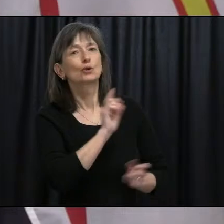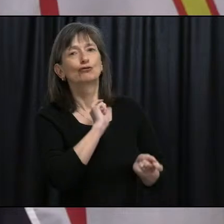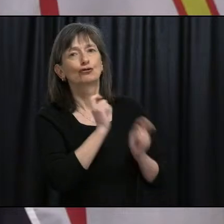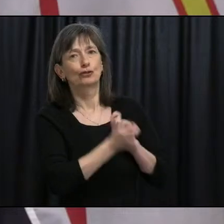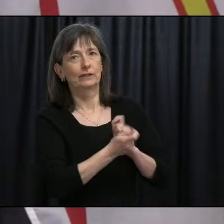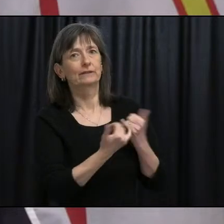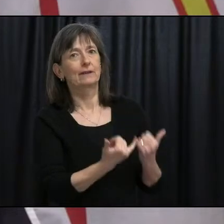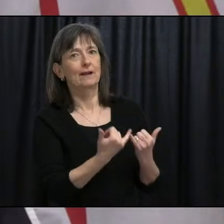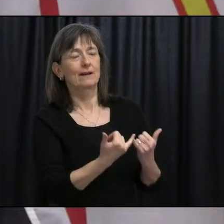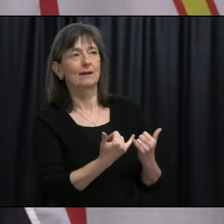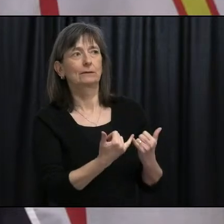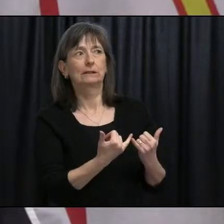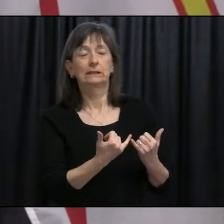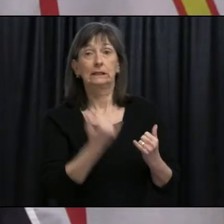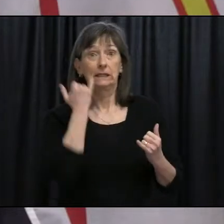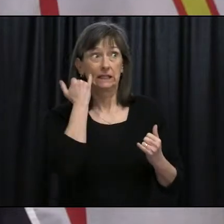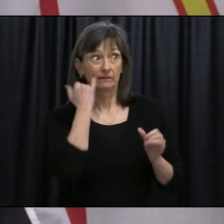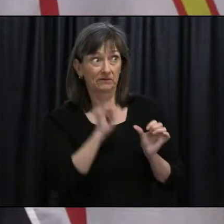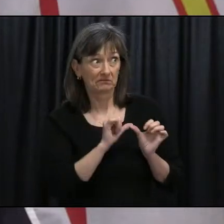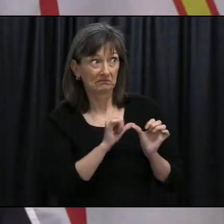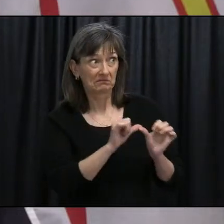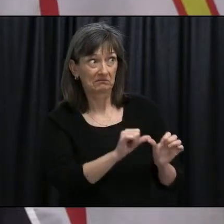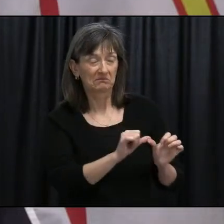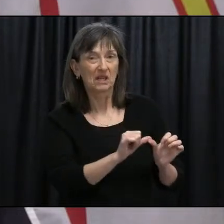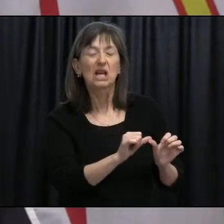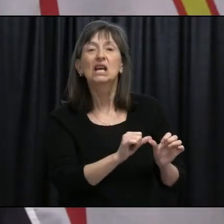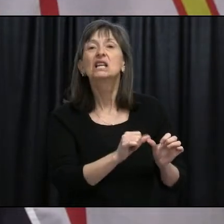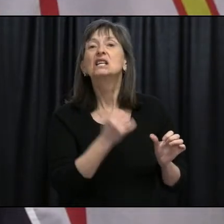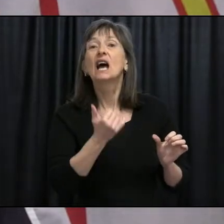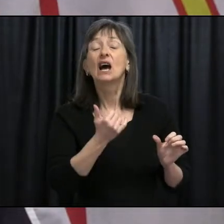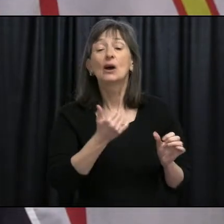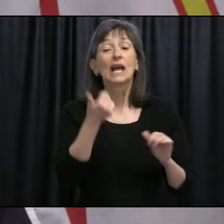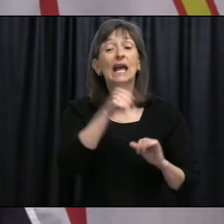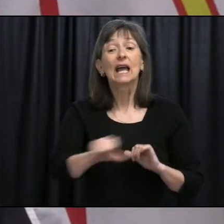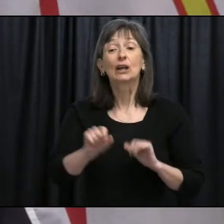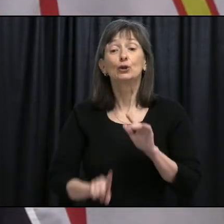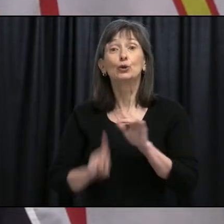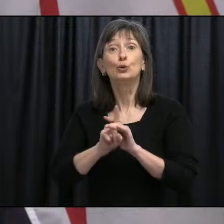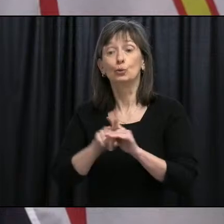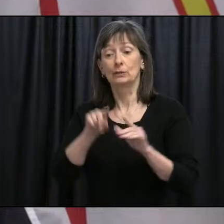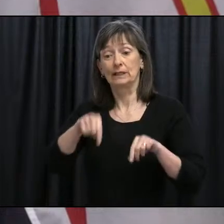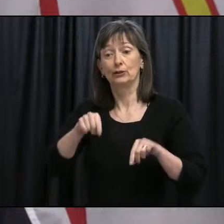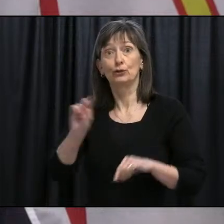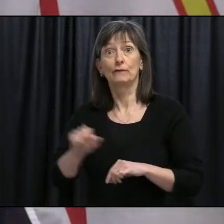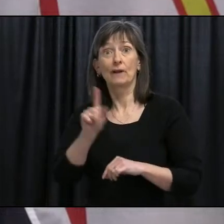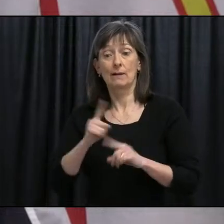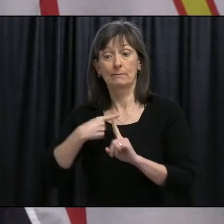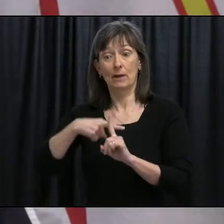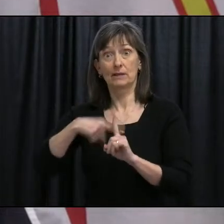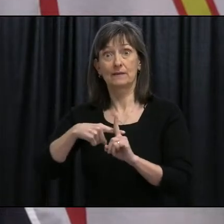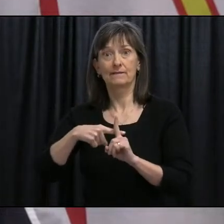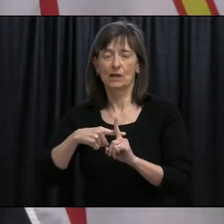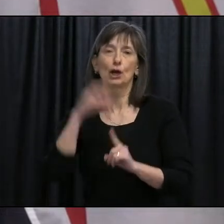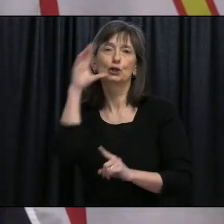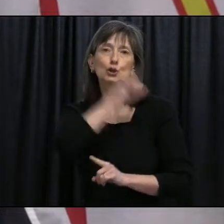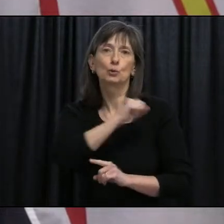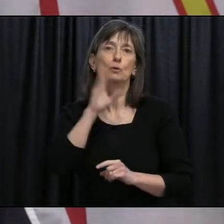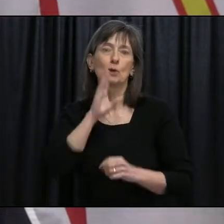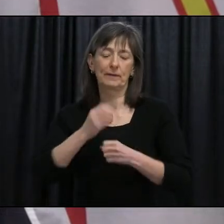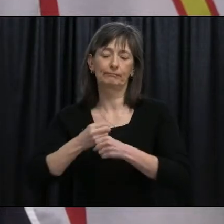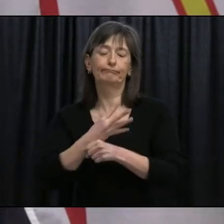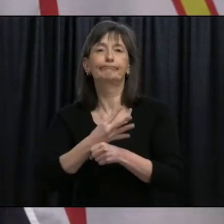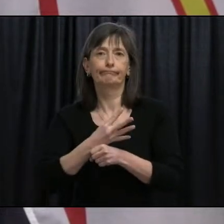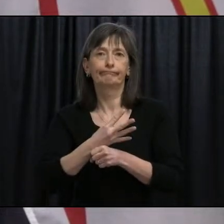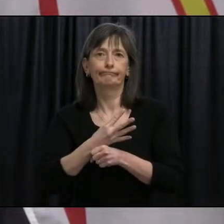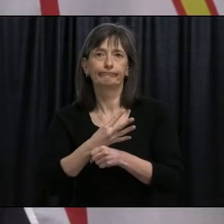way, then the assumption will be that any new cases that enter this province will be variant. And while our travel restrictions